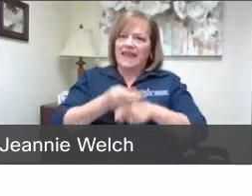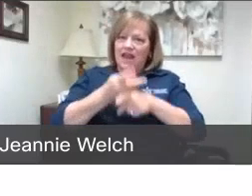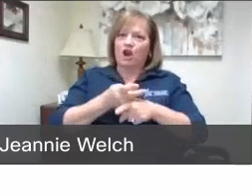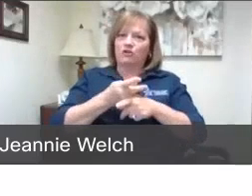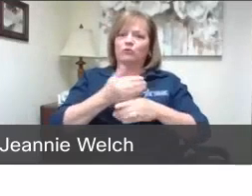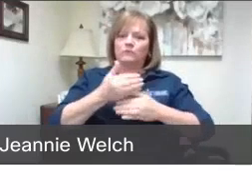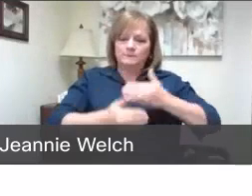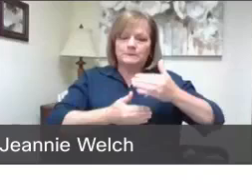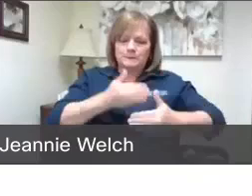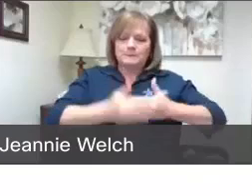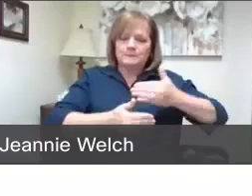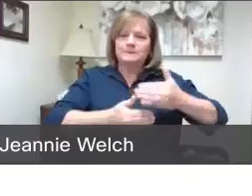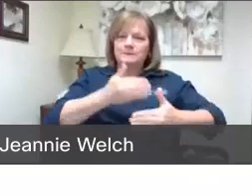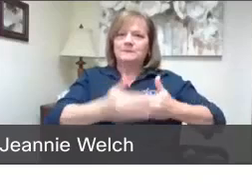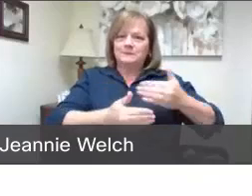it.